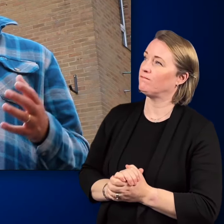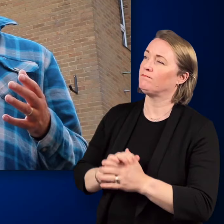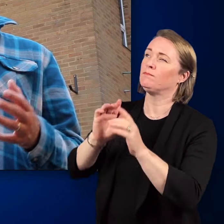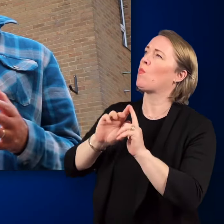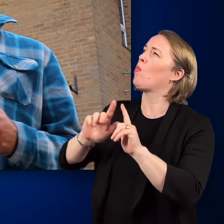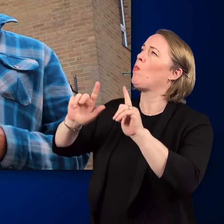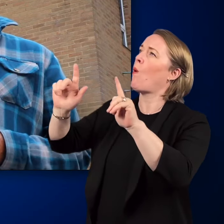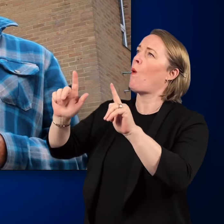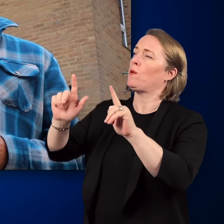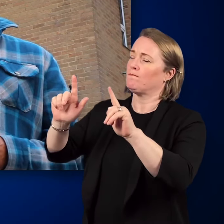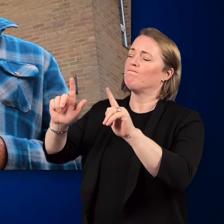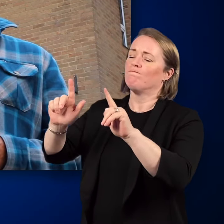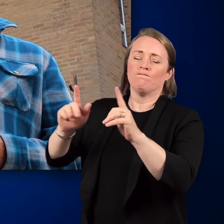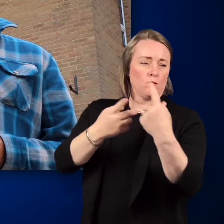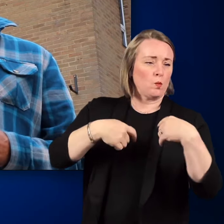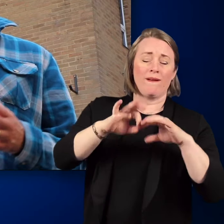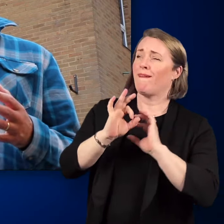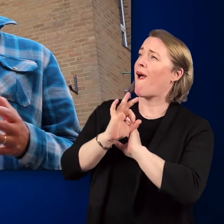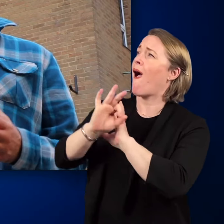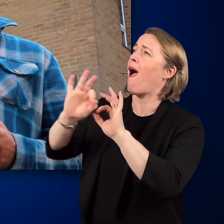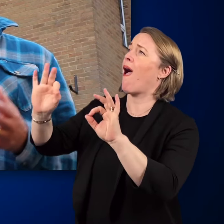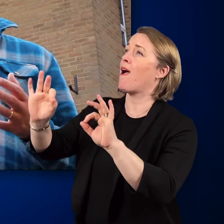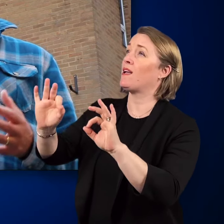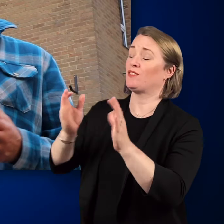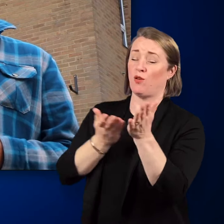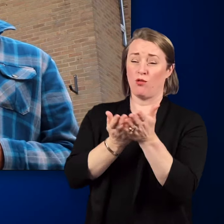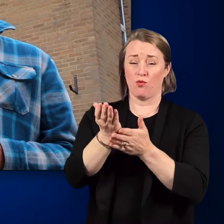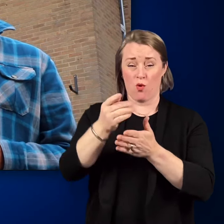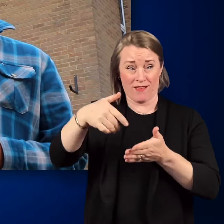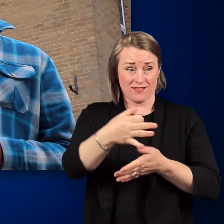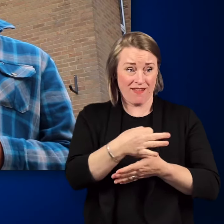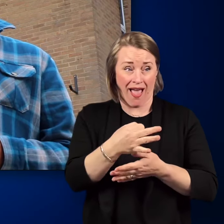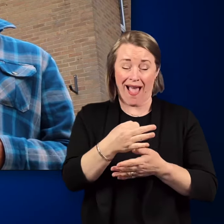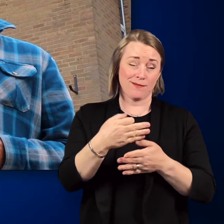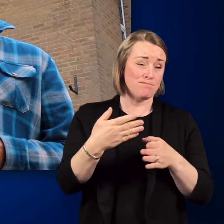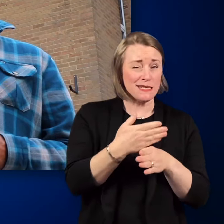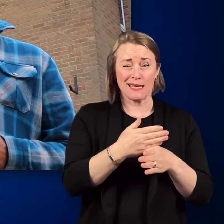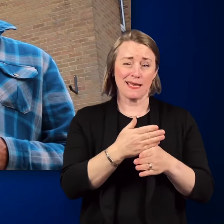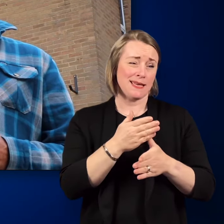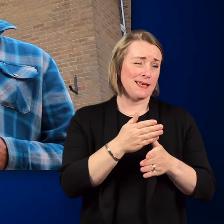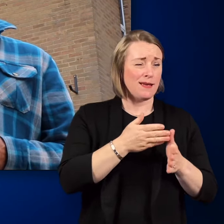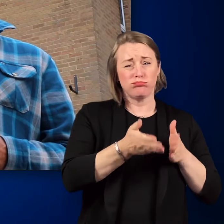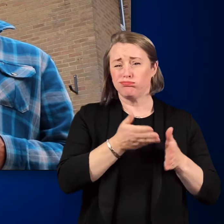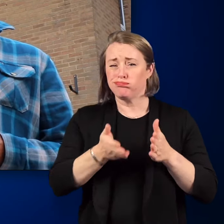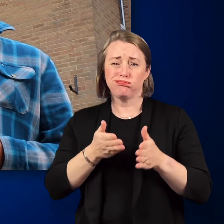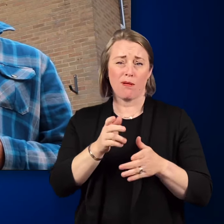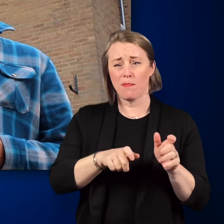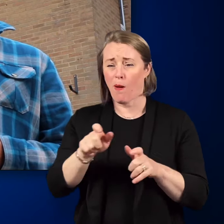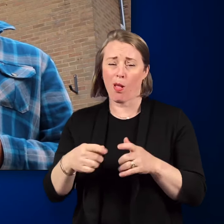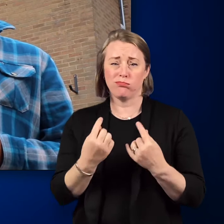Lord, we do ask, in the busyness of this town, in the busyness of our